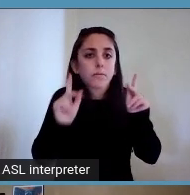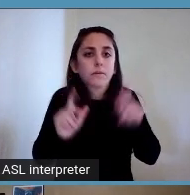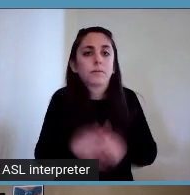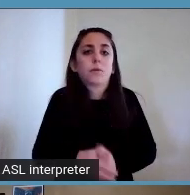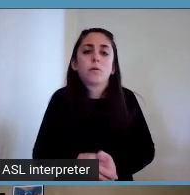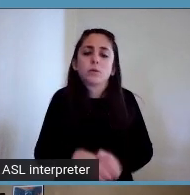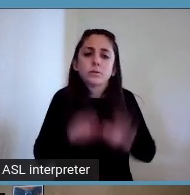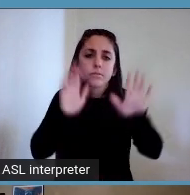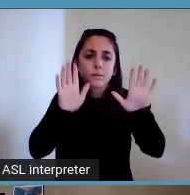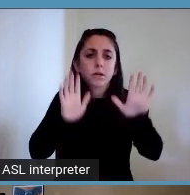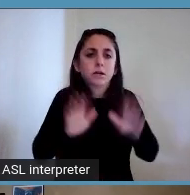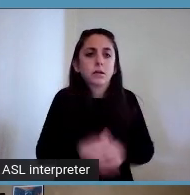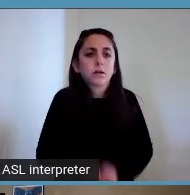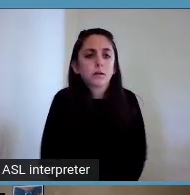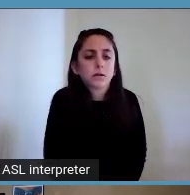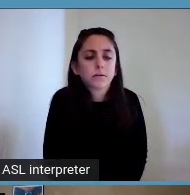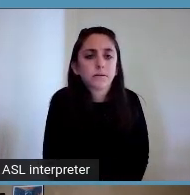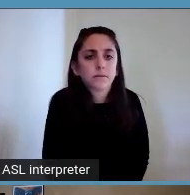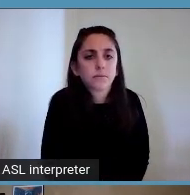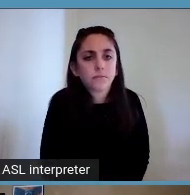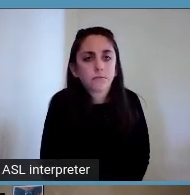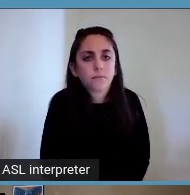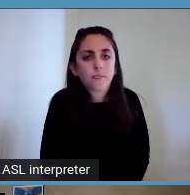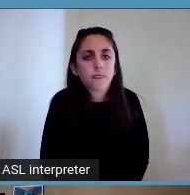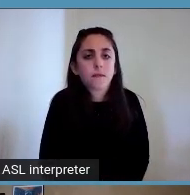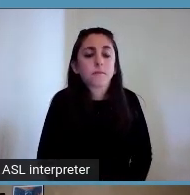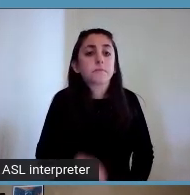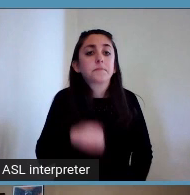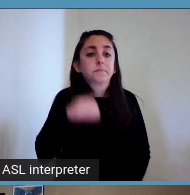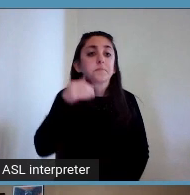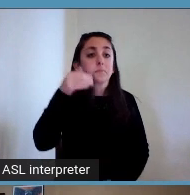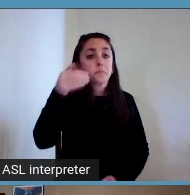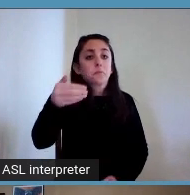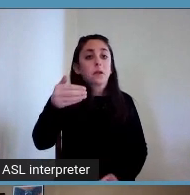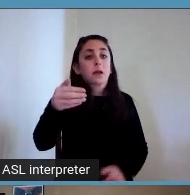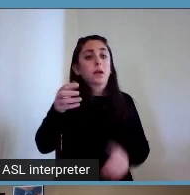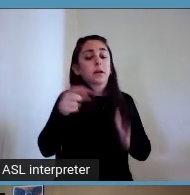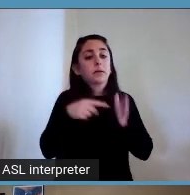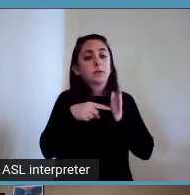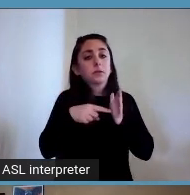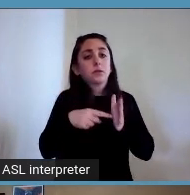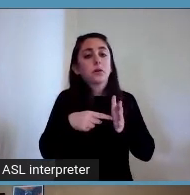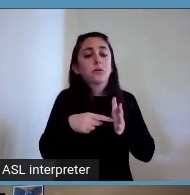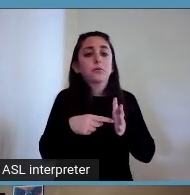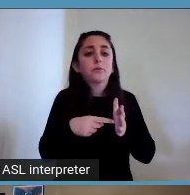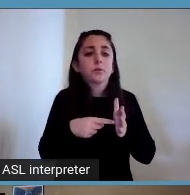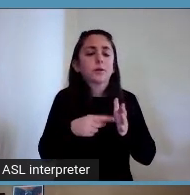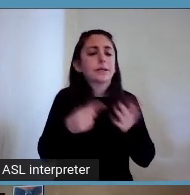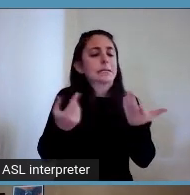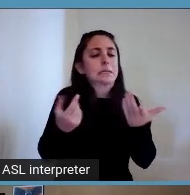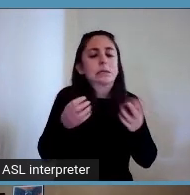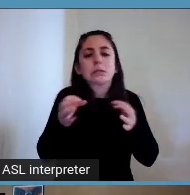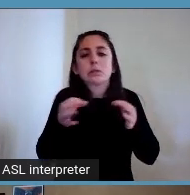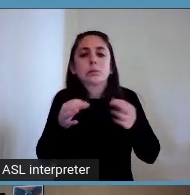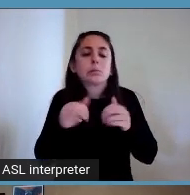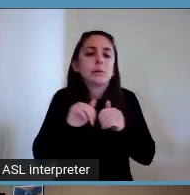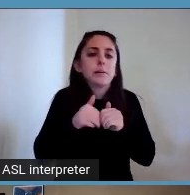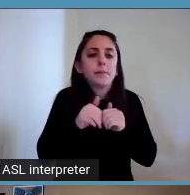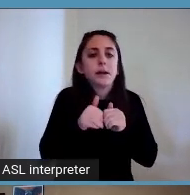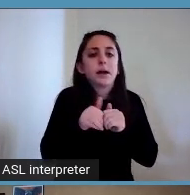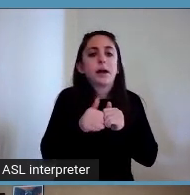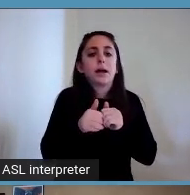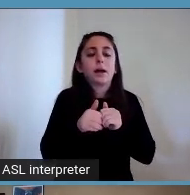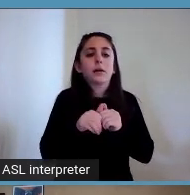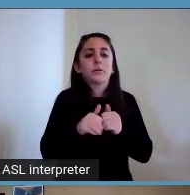So this next slide shows, gosh, how do I even describe it? So it's a rainbow of